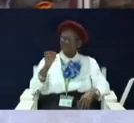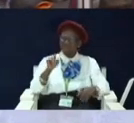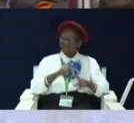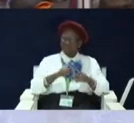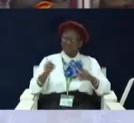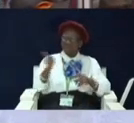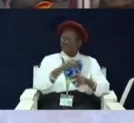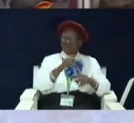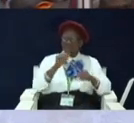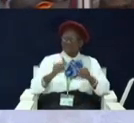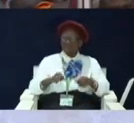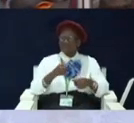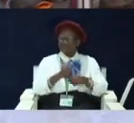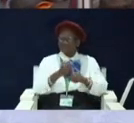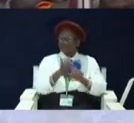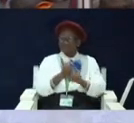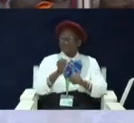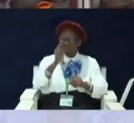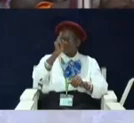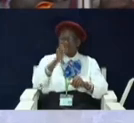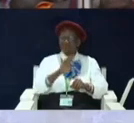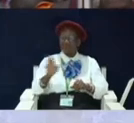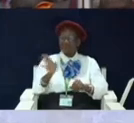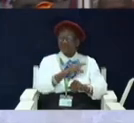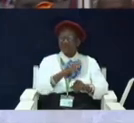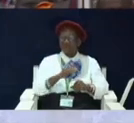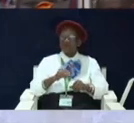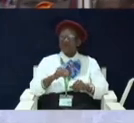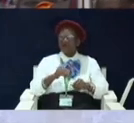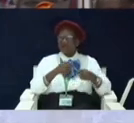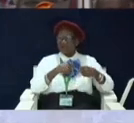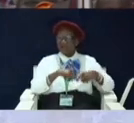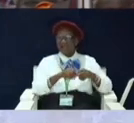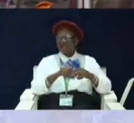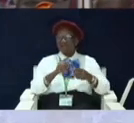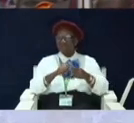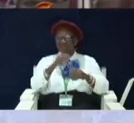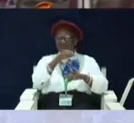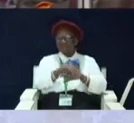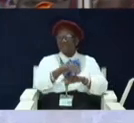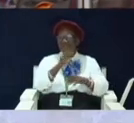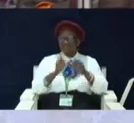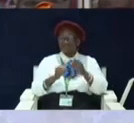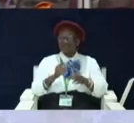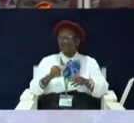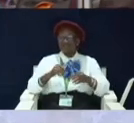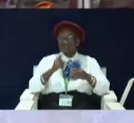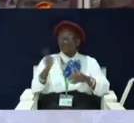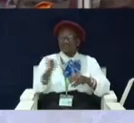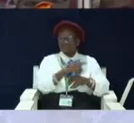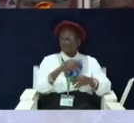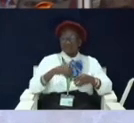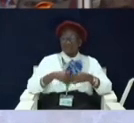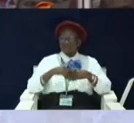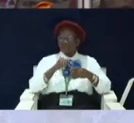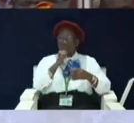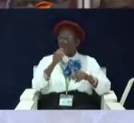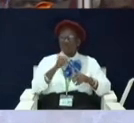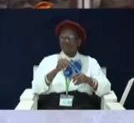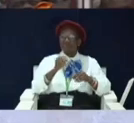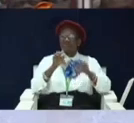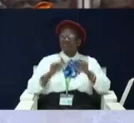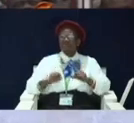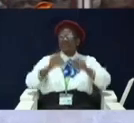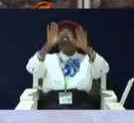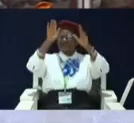mind tonight. If you have not surrendered your life to Jesus, you run